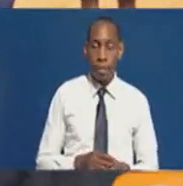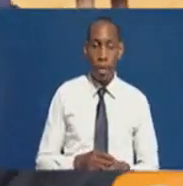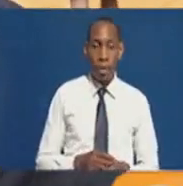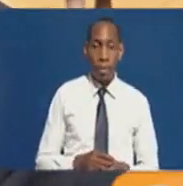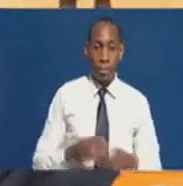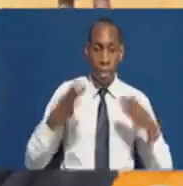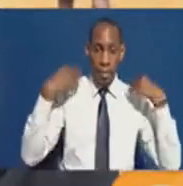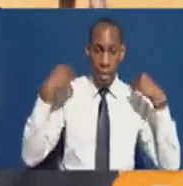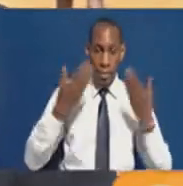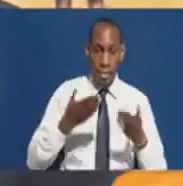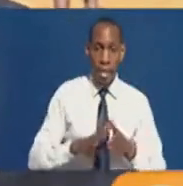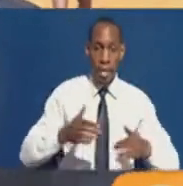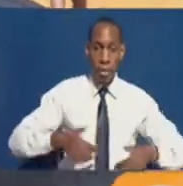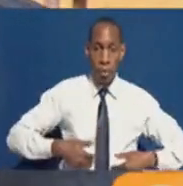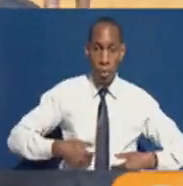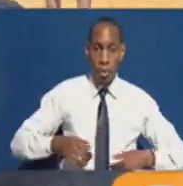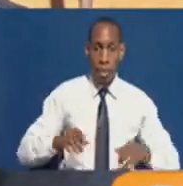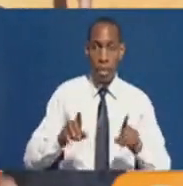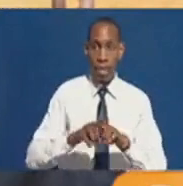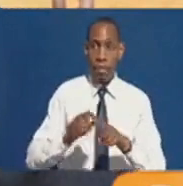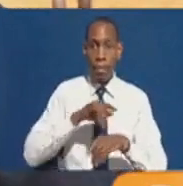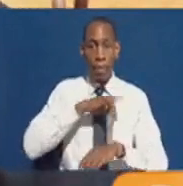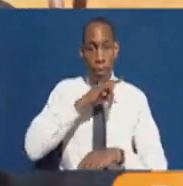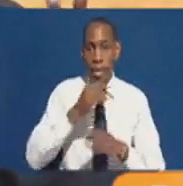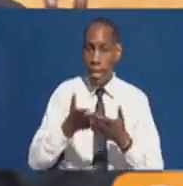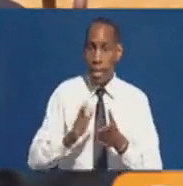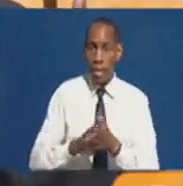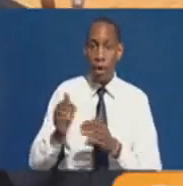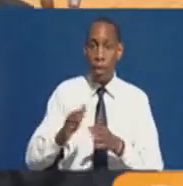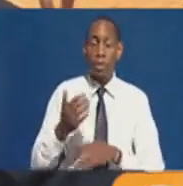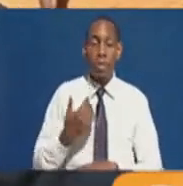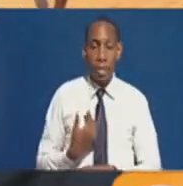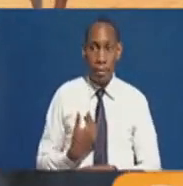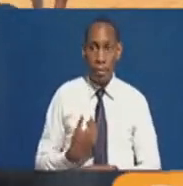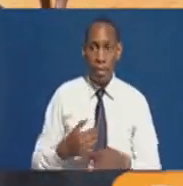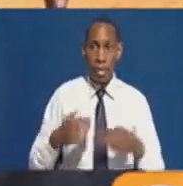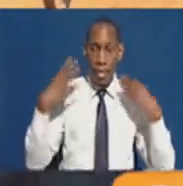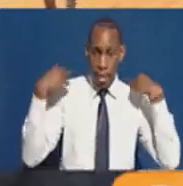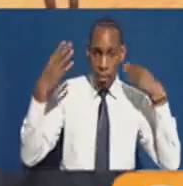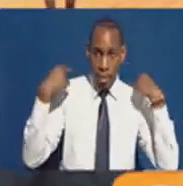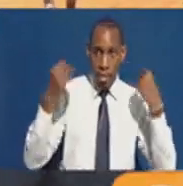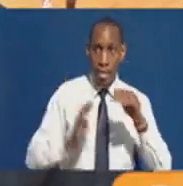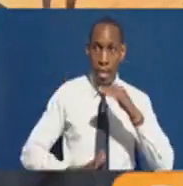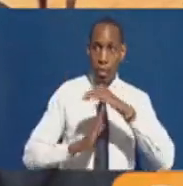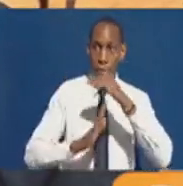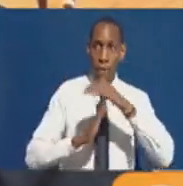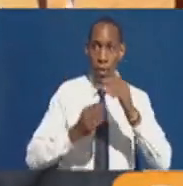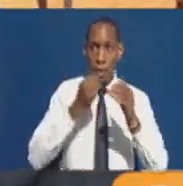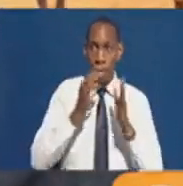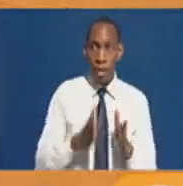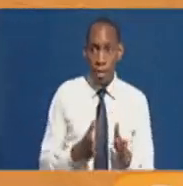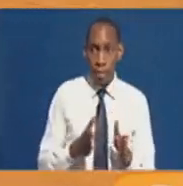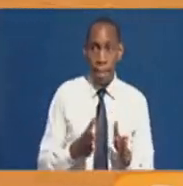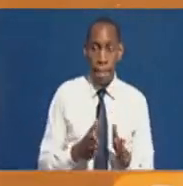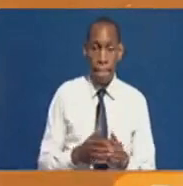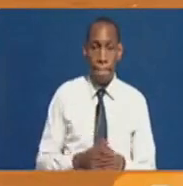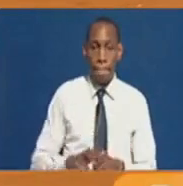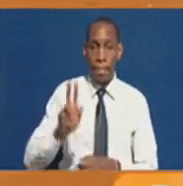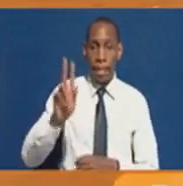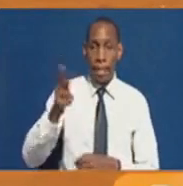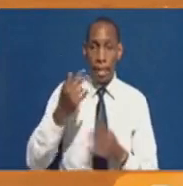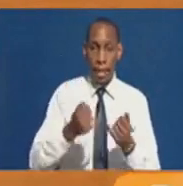So vijana wetu wa Kenya, hata kama ni Uganda or wherever, watapata opportunity kuwa trained by our top elite instructors. Kenya